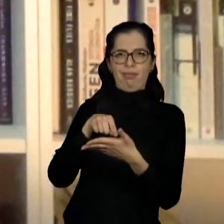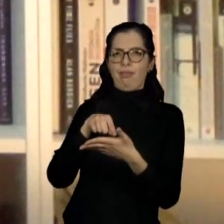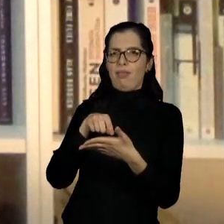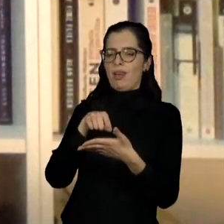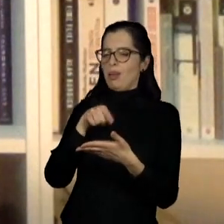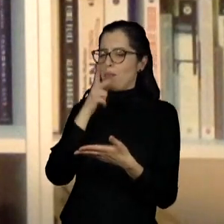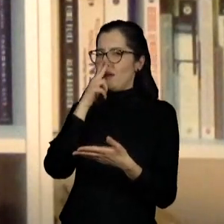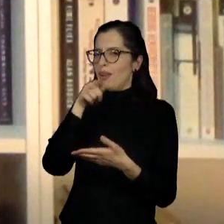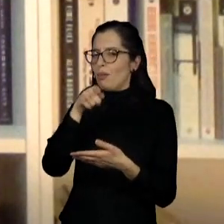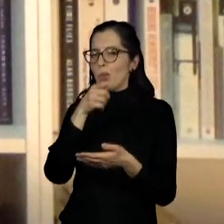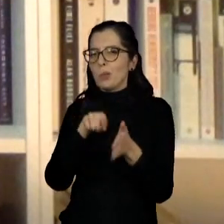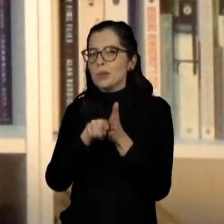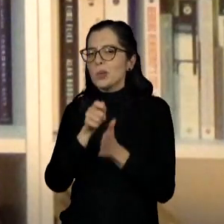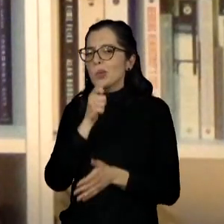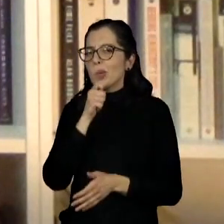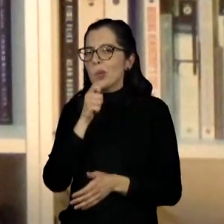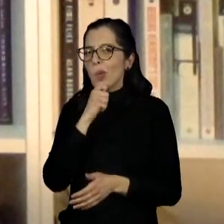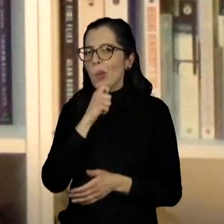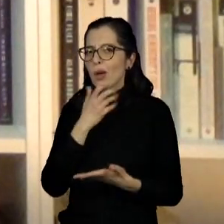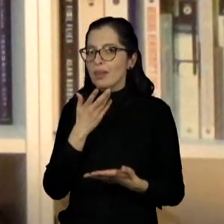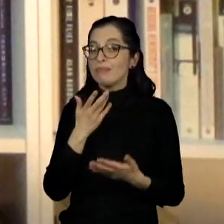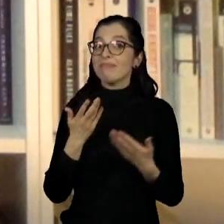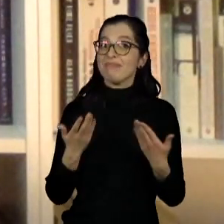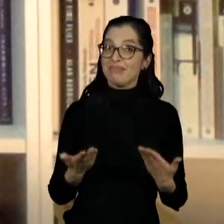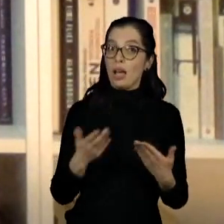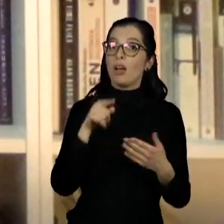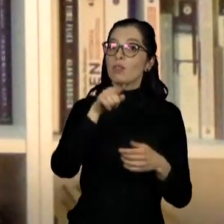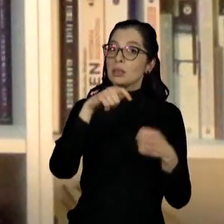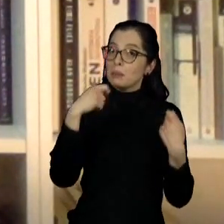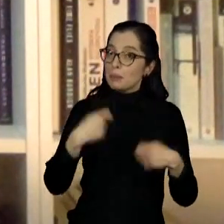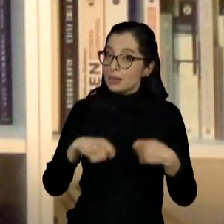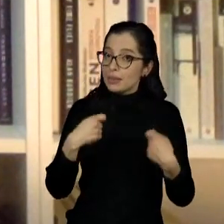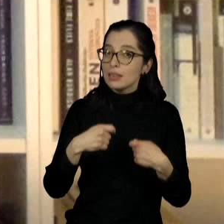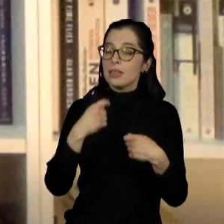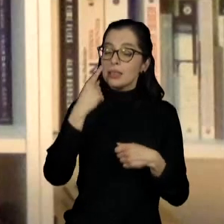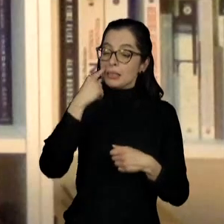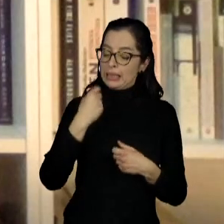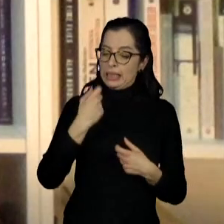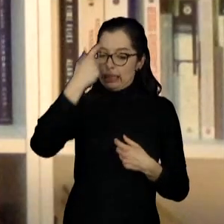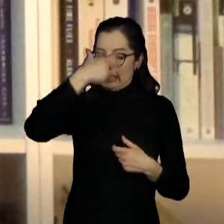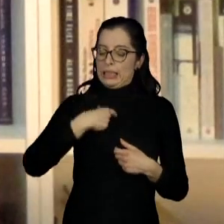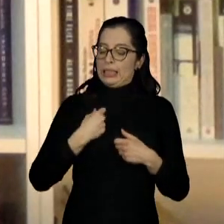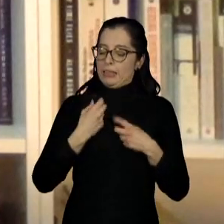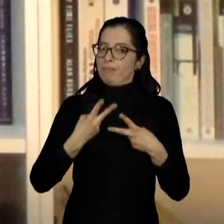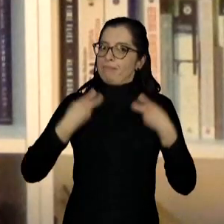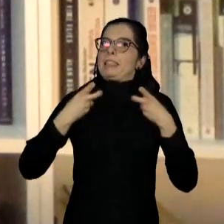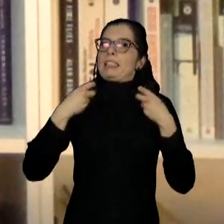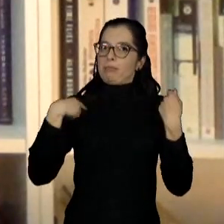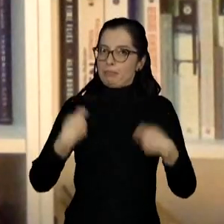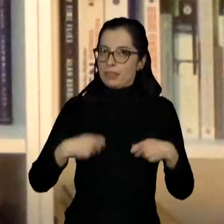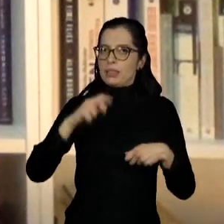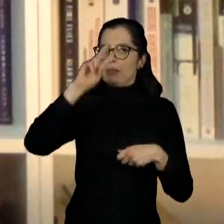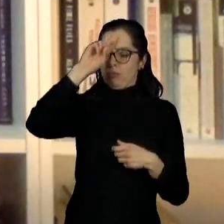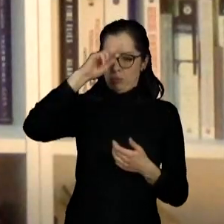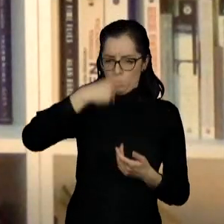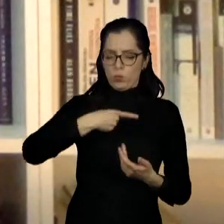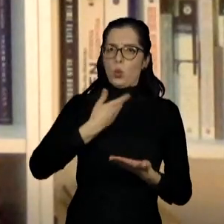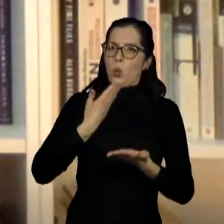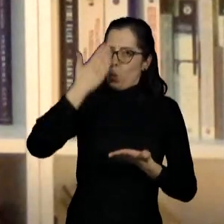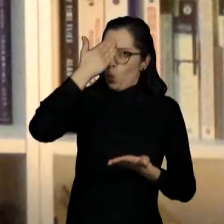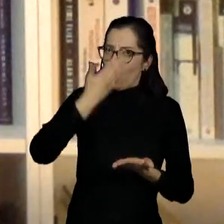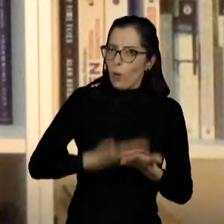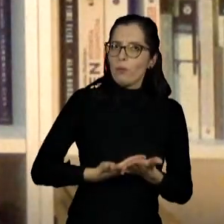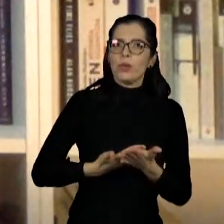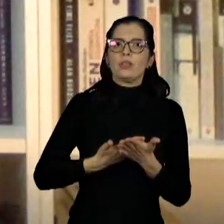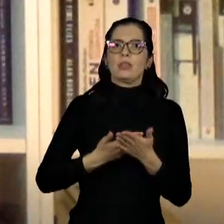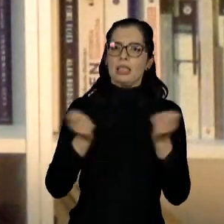you don't, that you haven't done the work. So, you have to really be convinced yourself and have the confidence to be able to